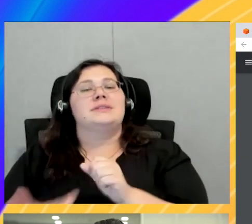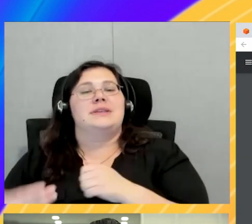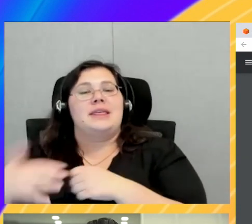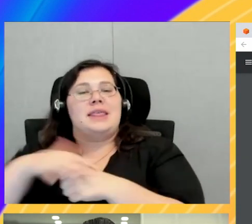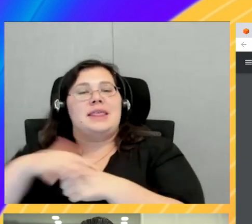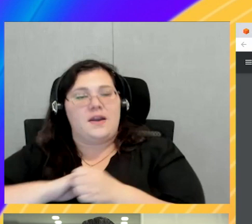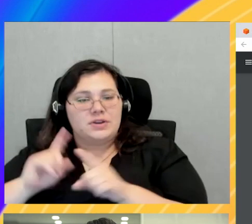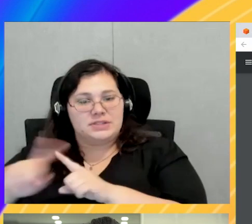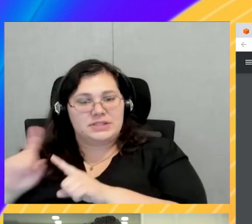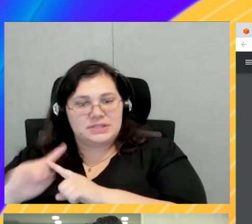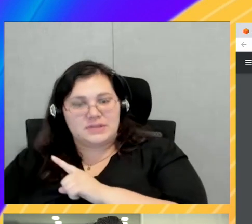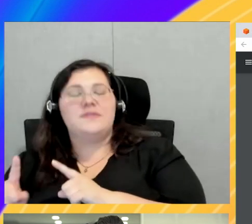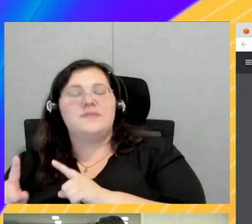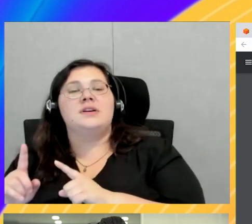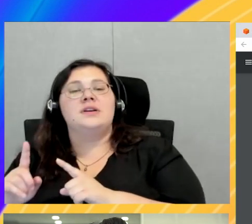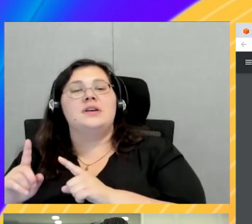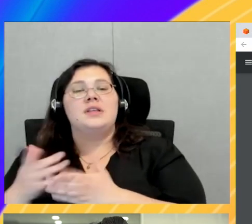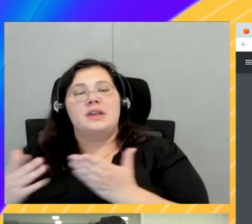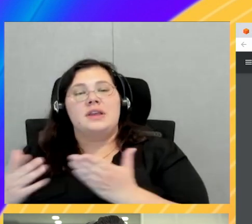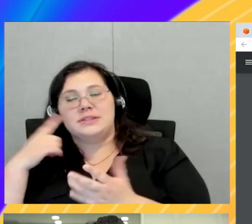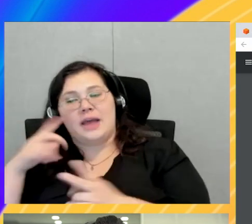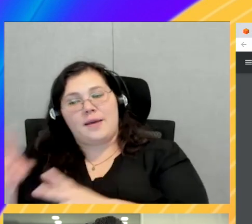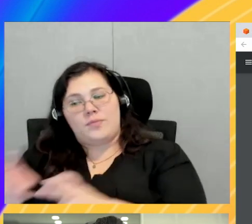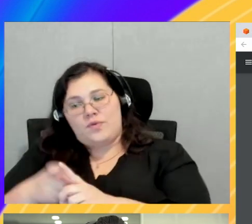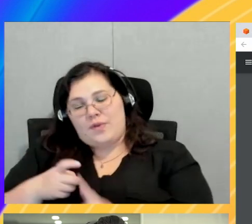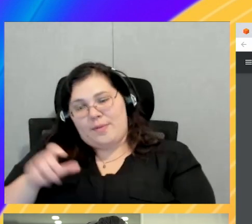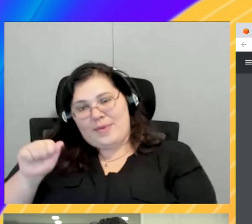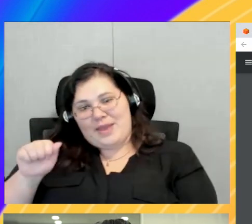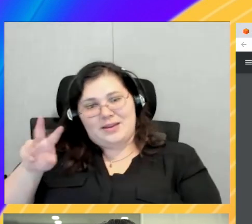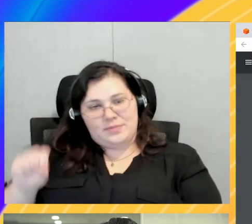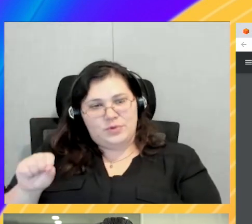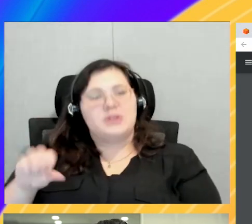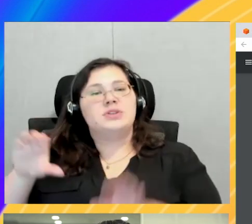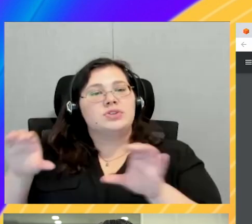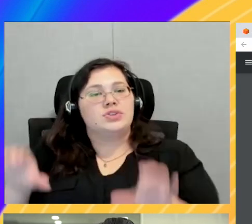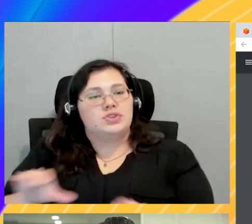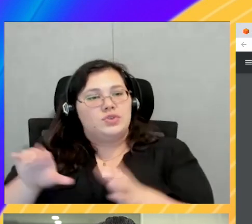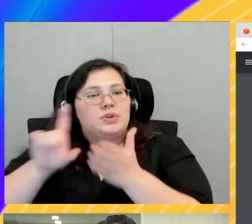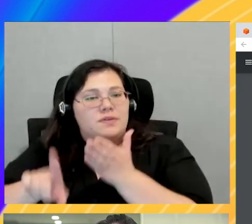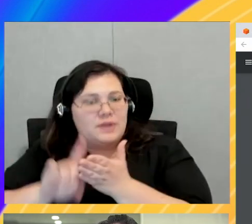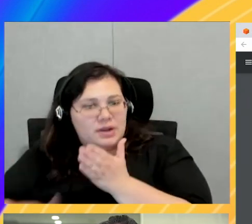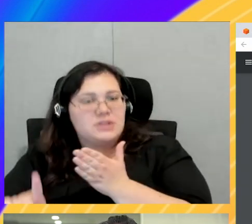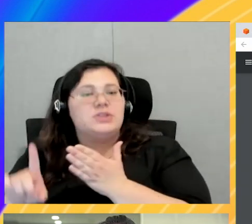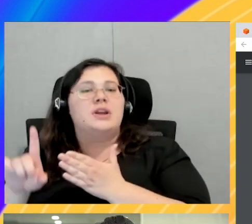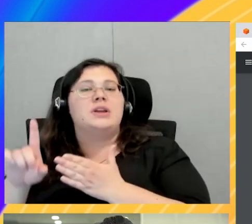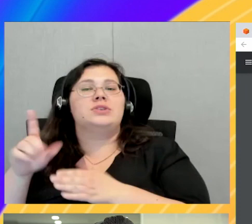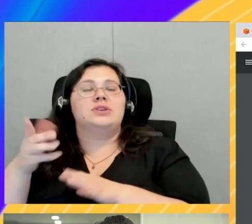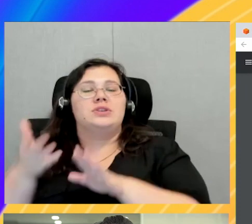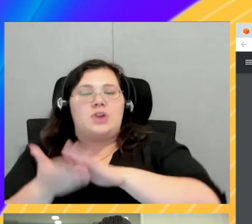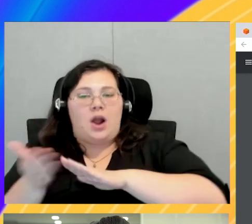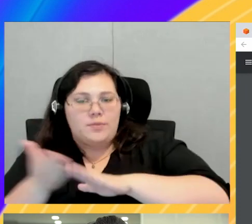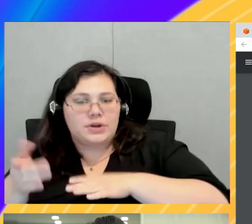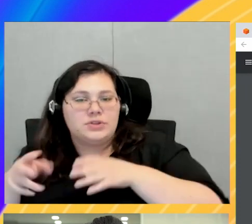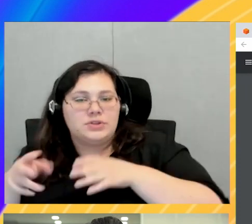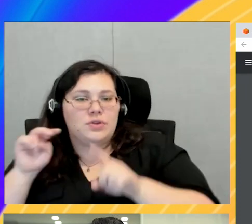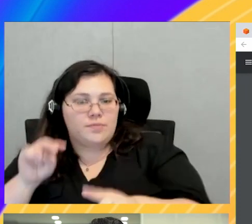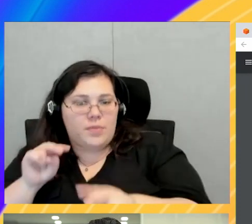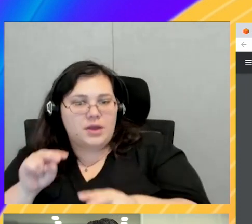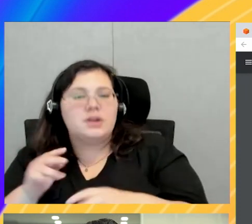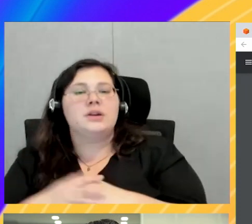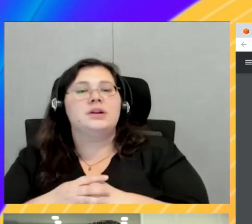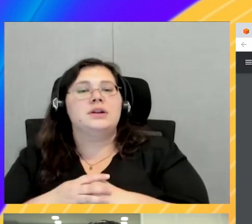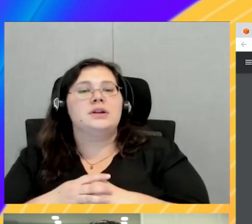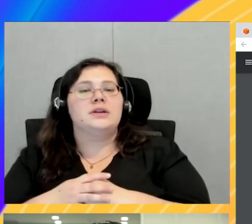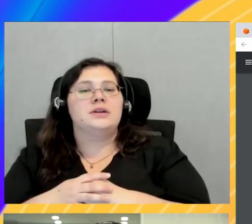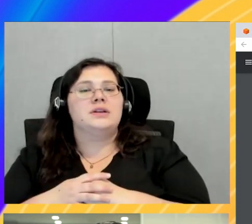AWS to enable your investigations and your operational monitoring to understand, did something abnormal happen in